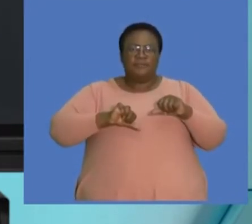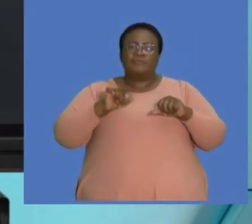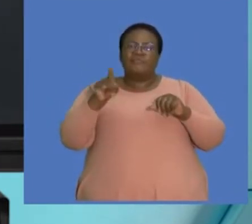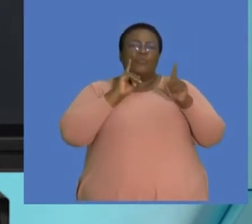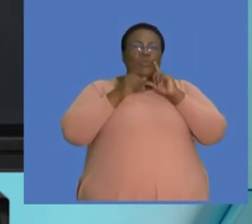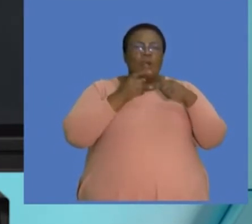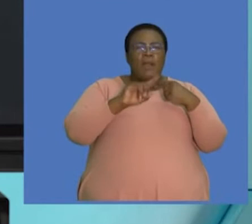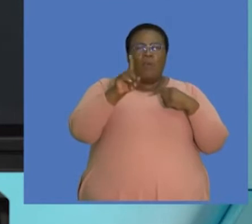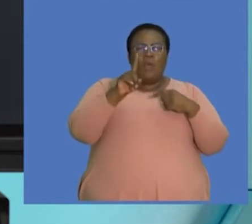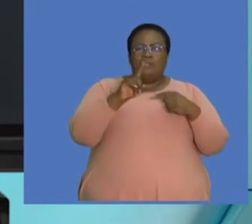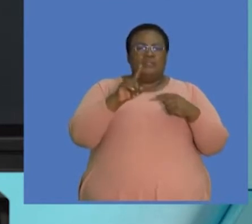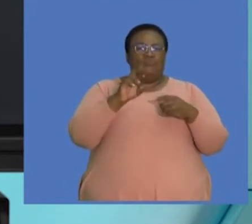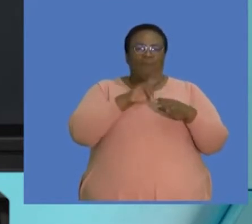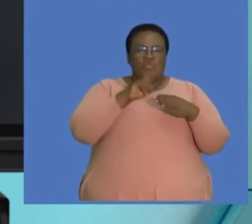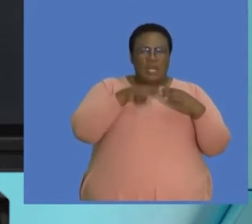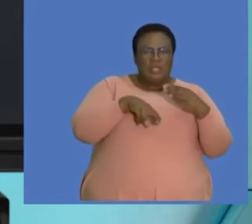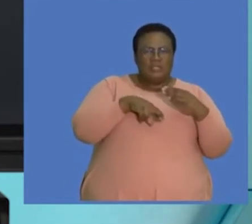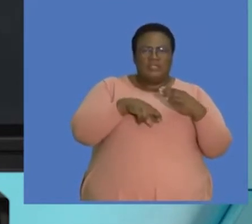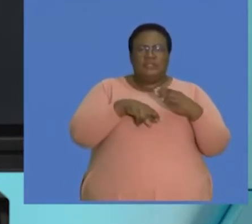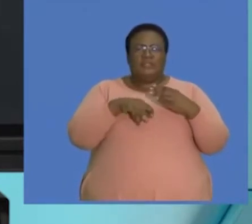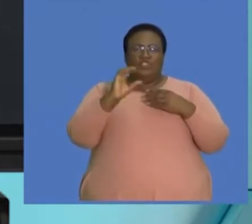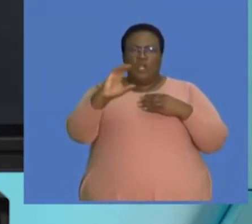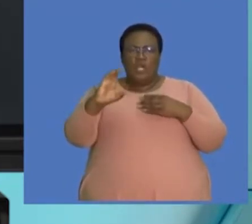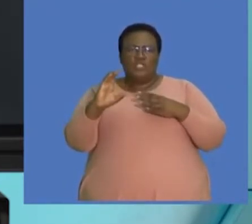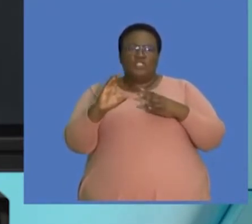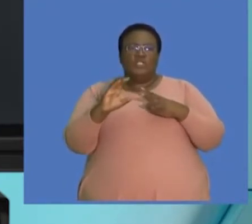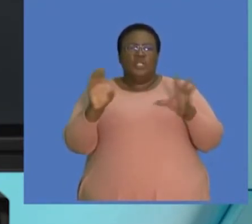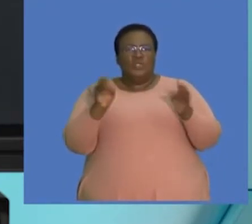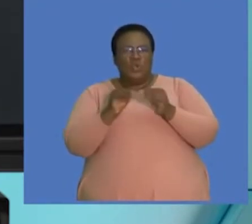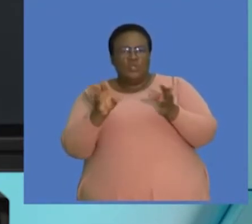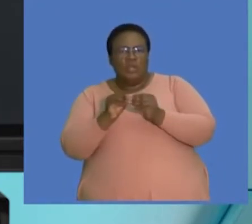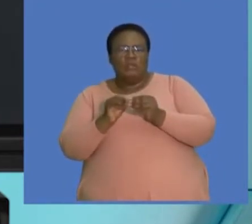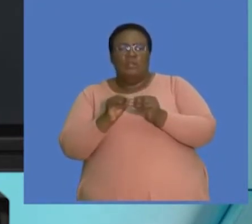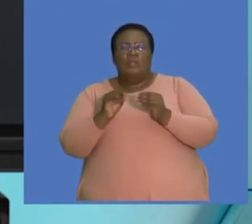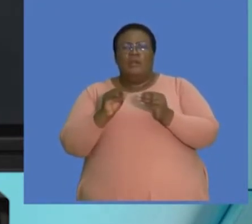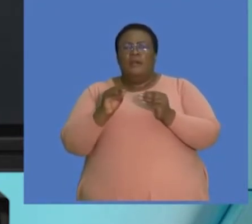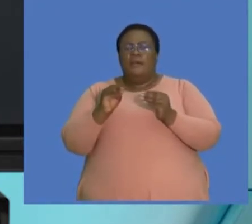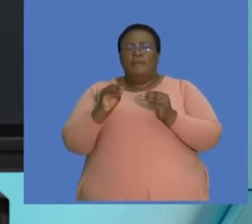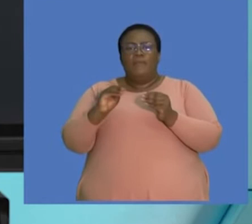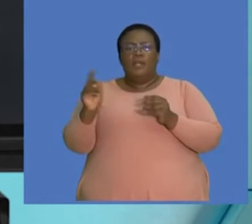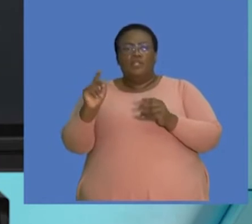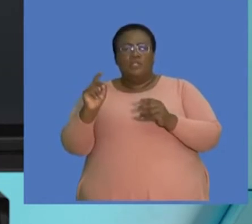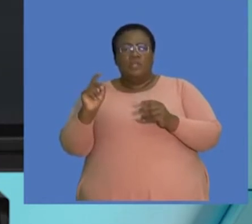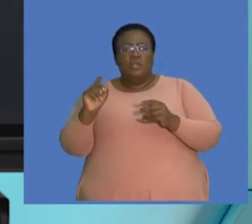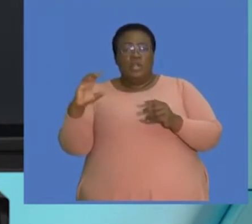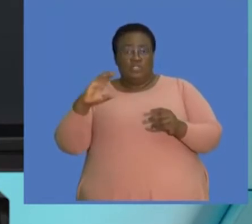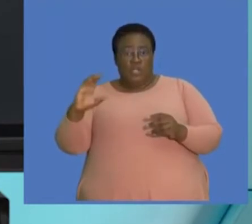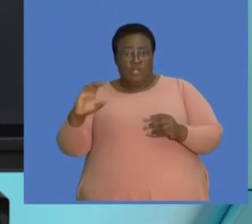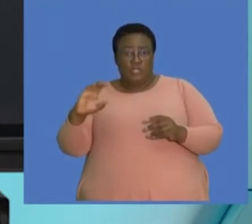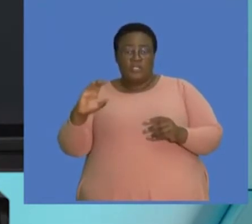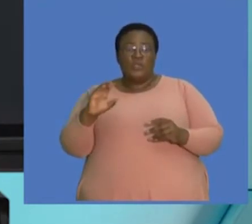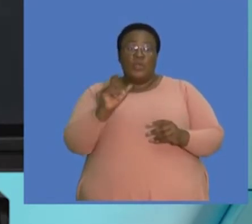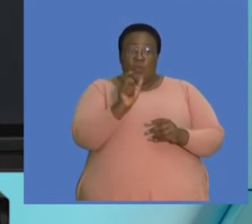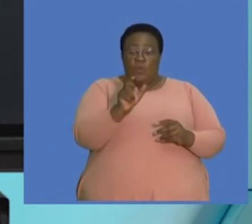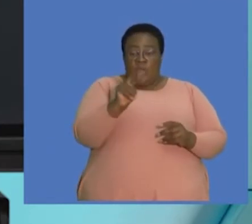know, talk about the resultant charge. You know, we can talk about the total charge, the sum of charge within a system that is given.